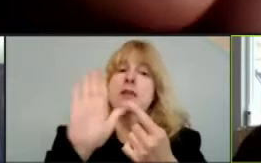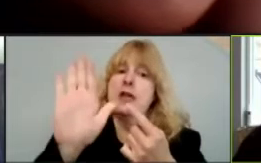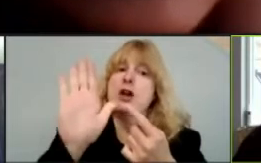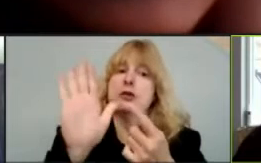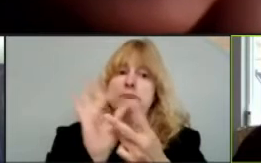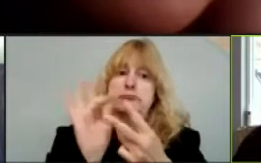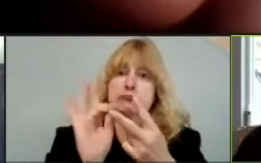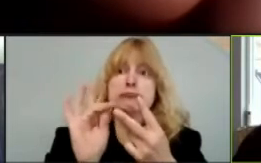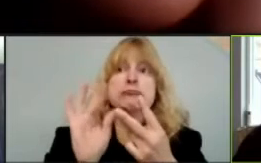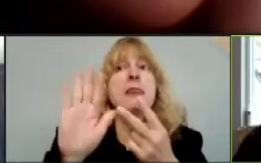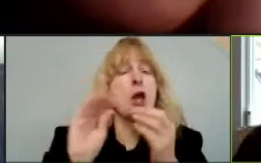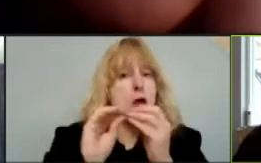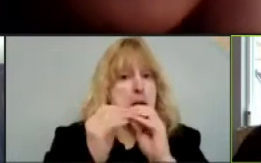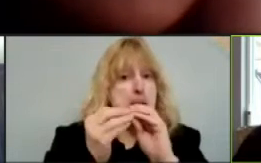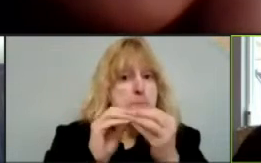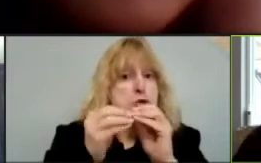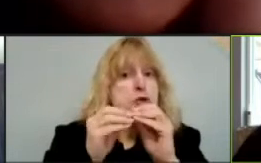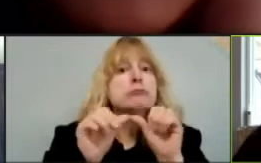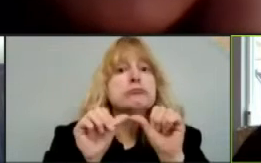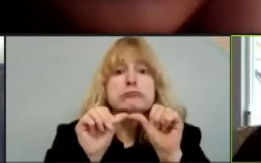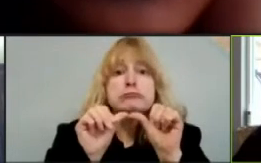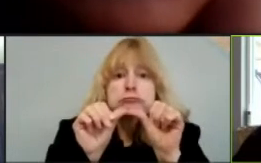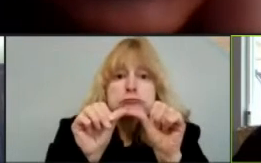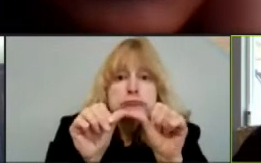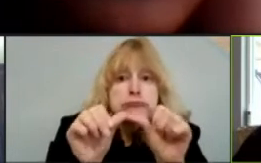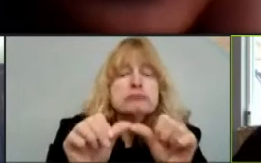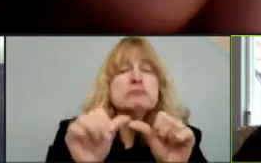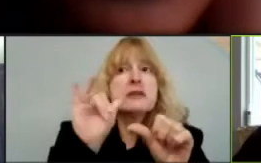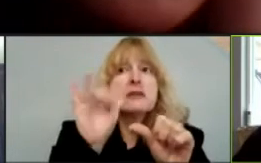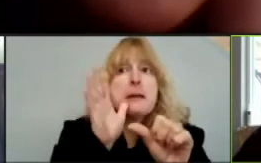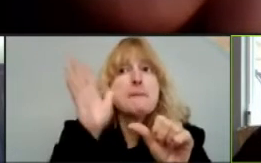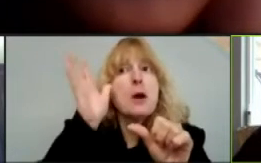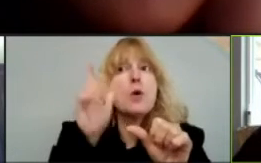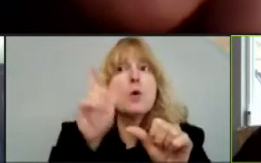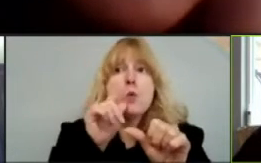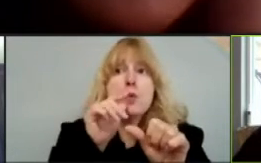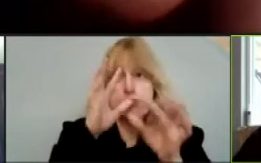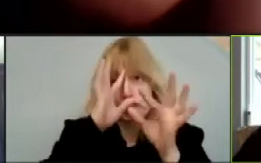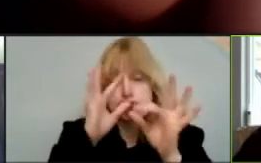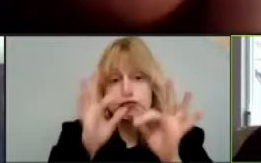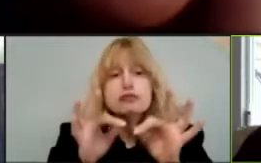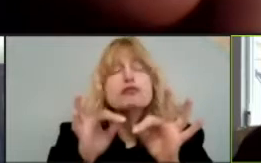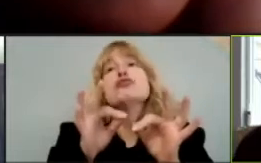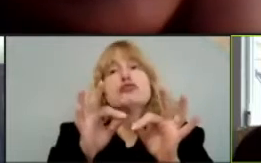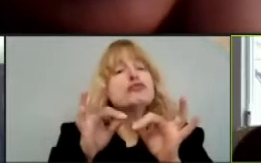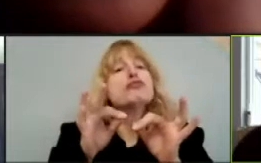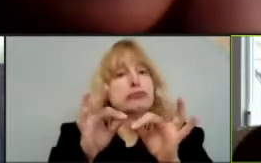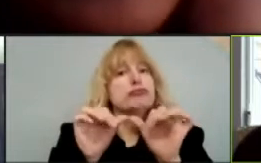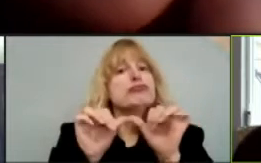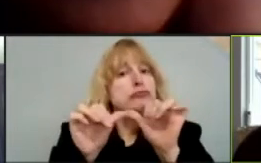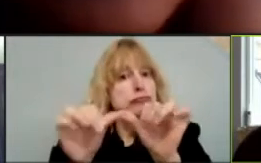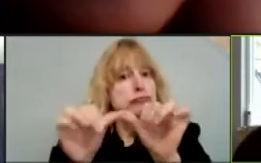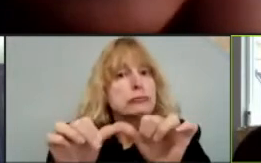been consistent. So the parents that opted into that are sticking with that, and the parents that opted into virtual are sticking with that as